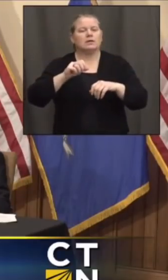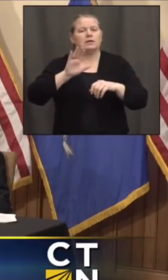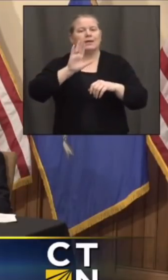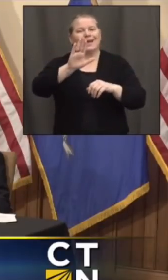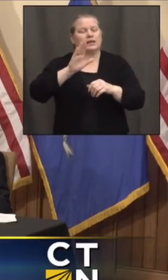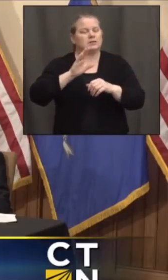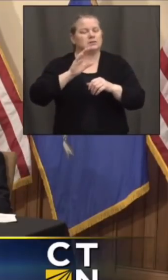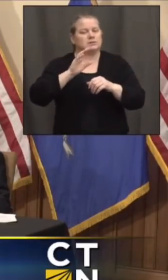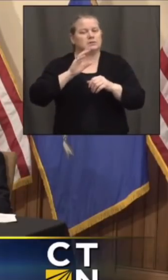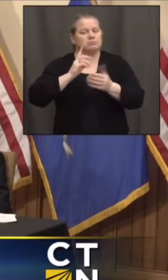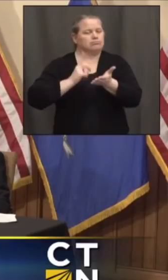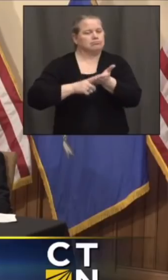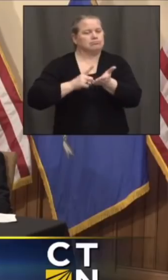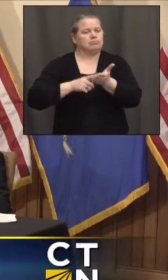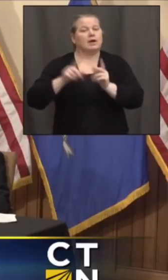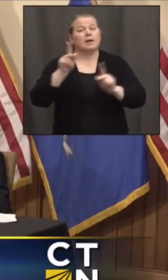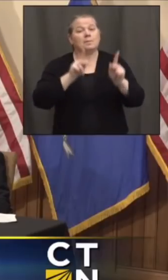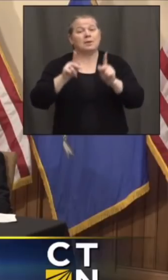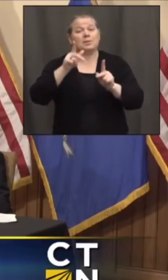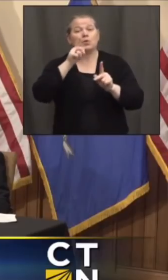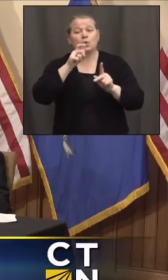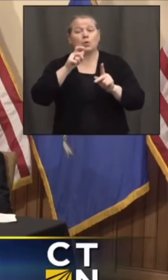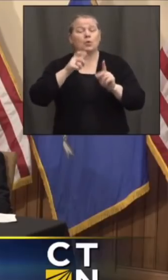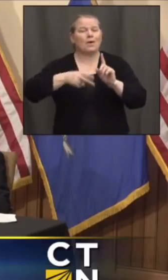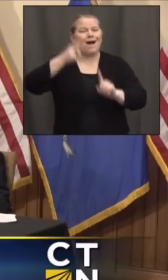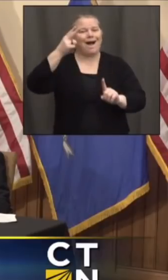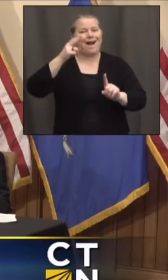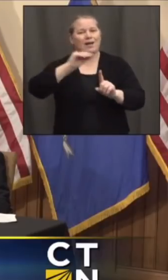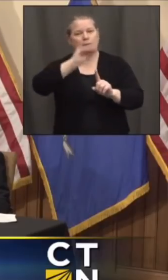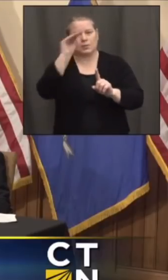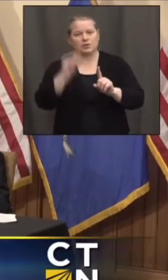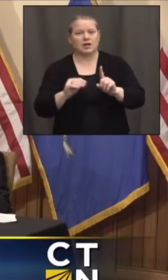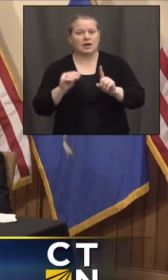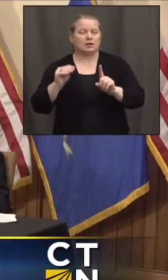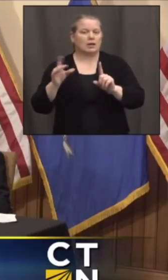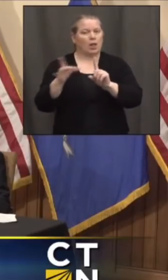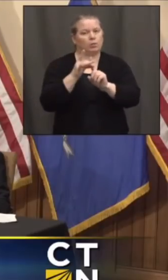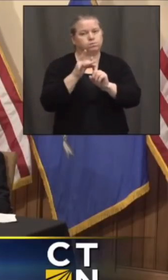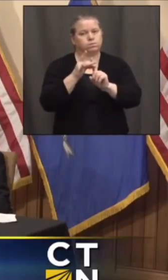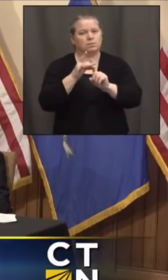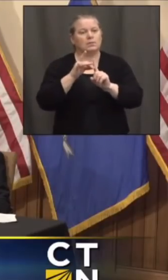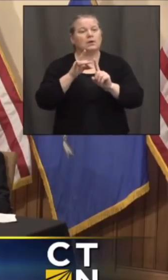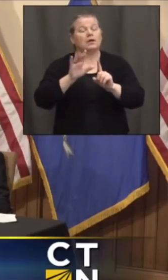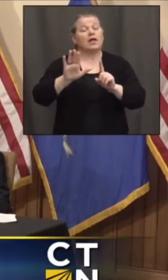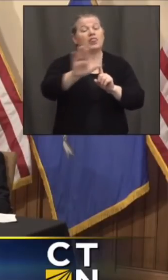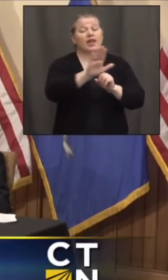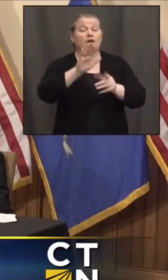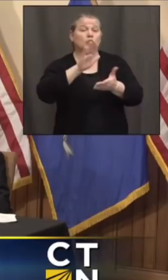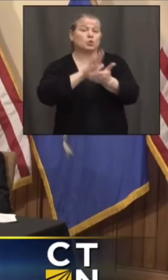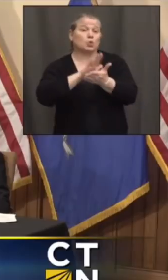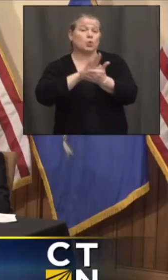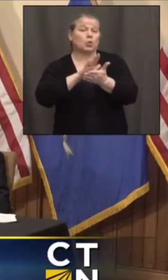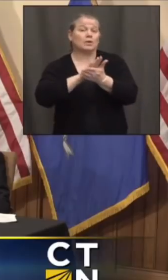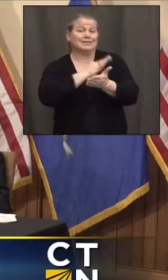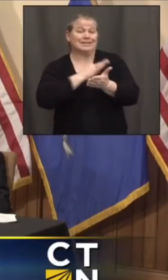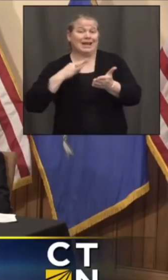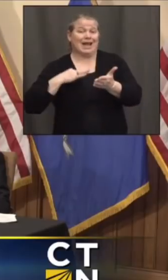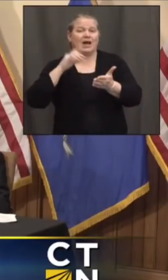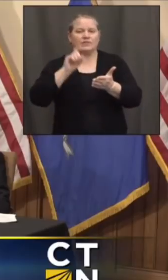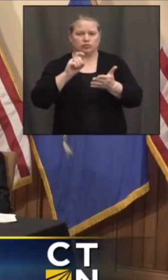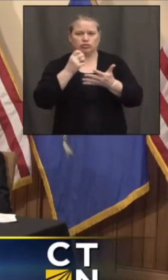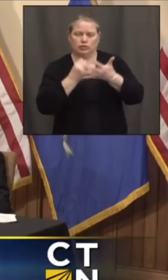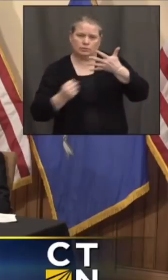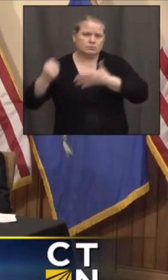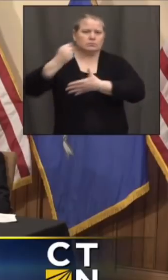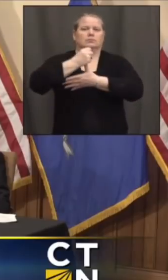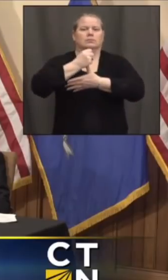school personnel brought to the front of the line for vaccination. For vaccination. Is that something that you've